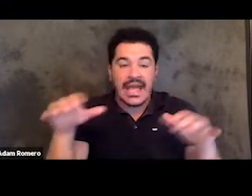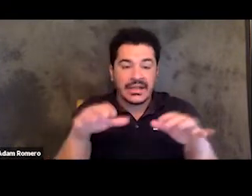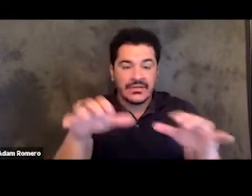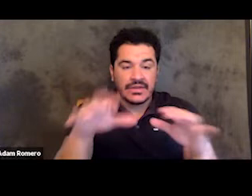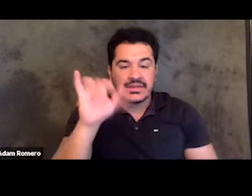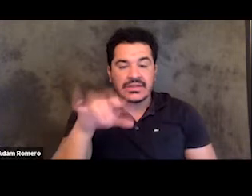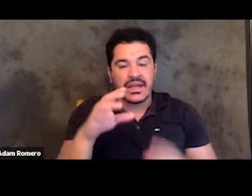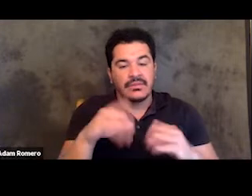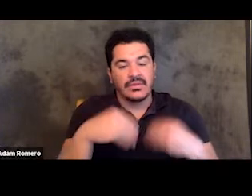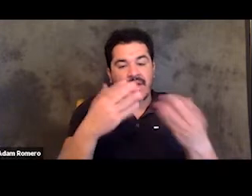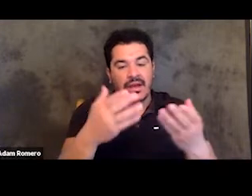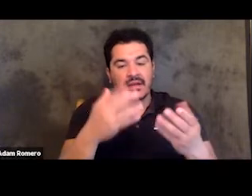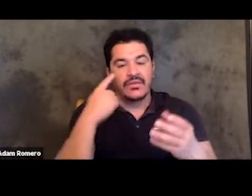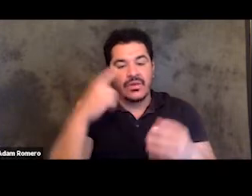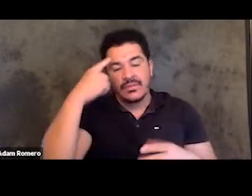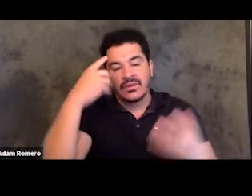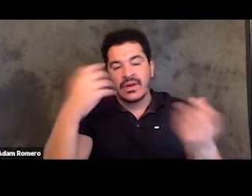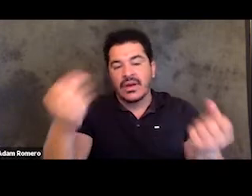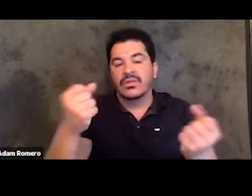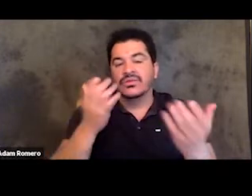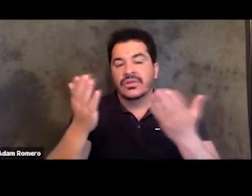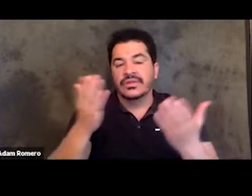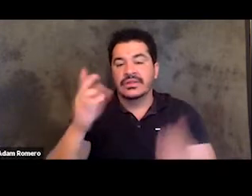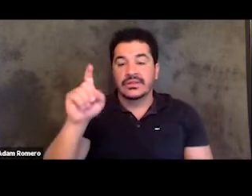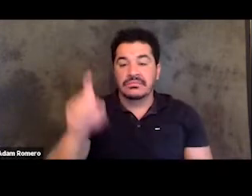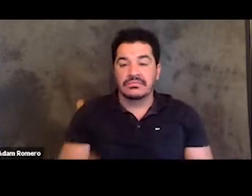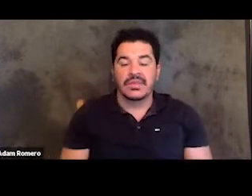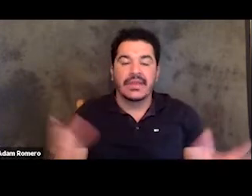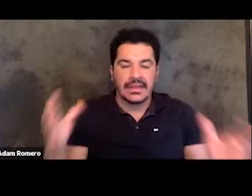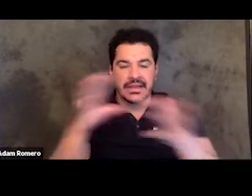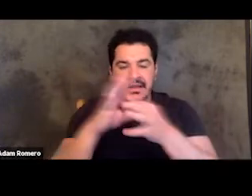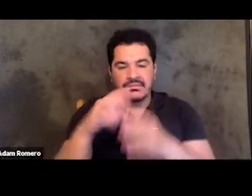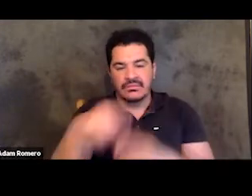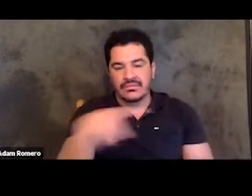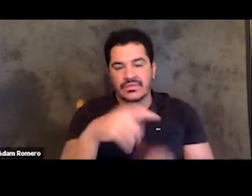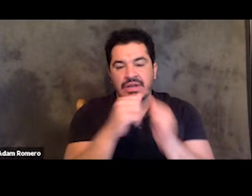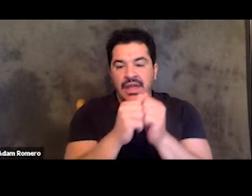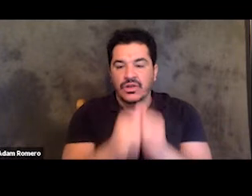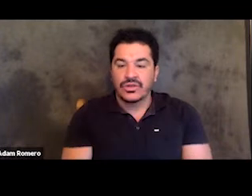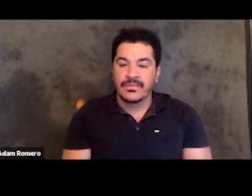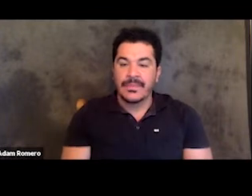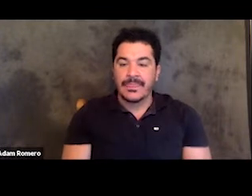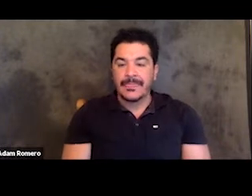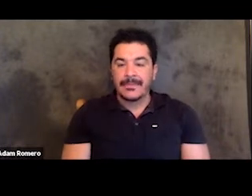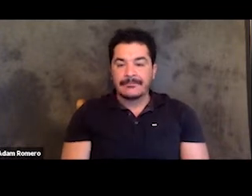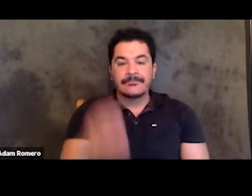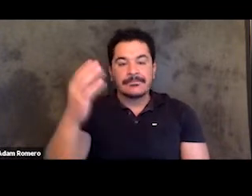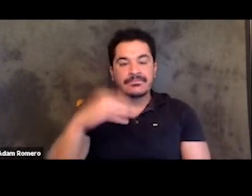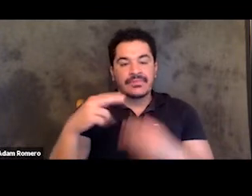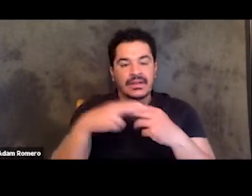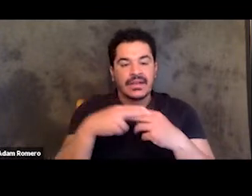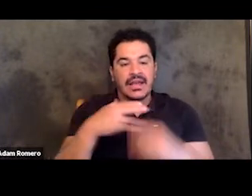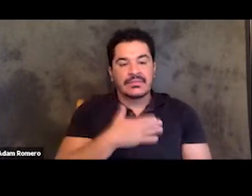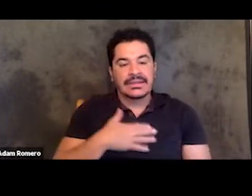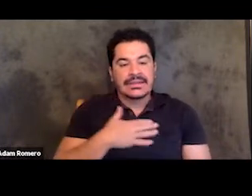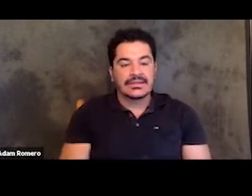health services, and linking those together? The next slide, please.